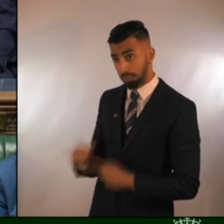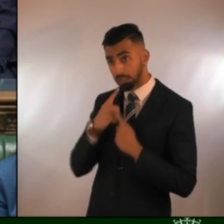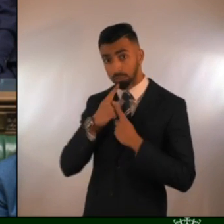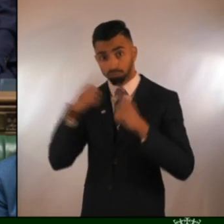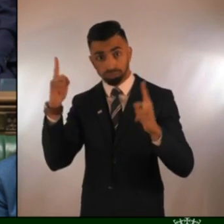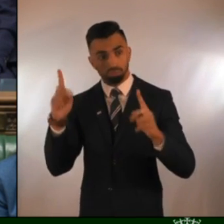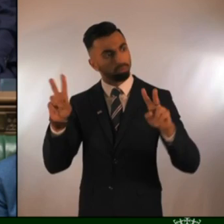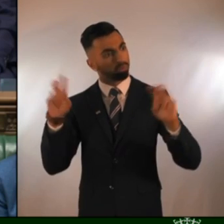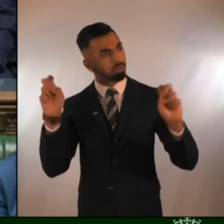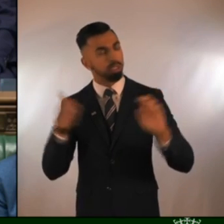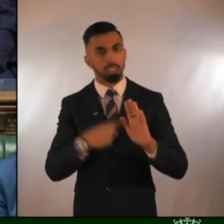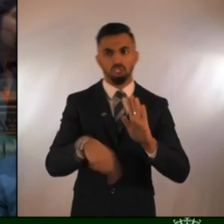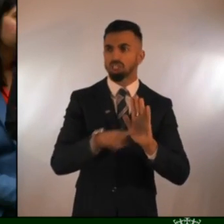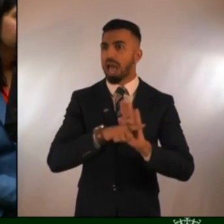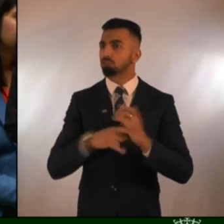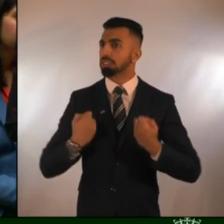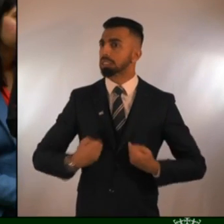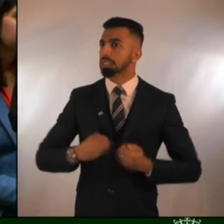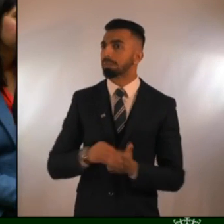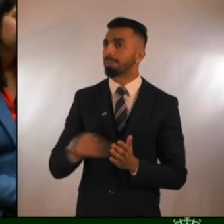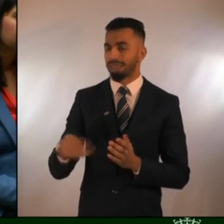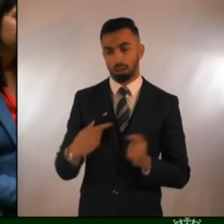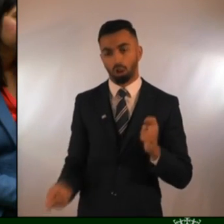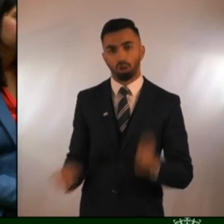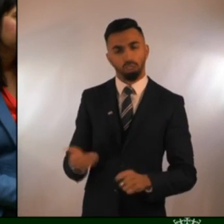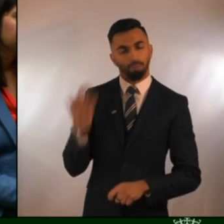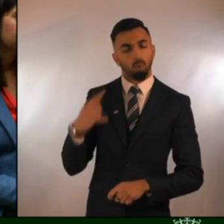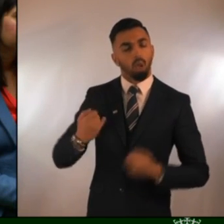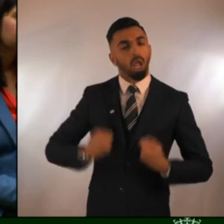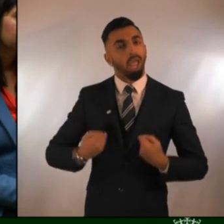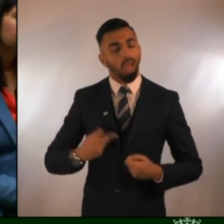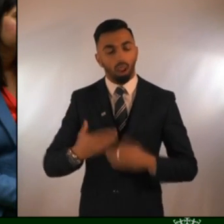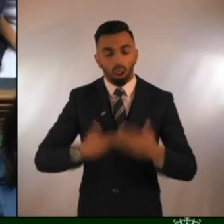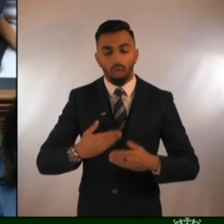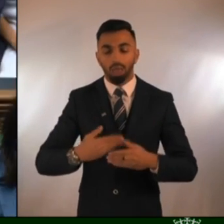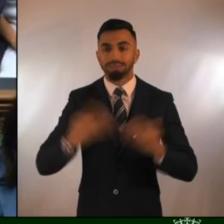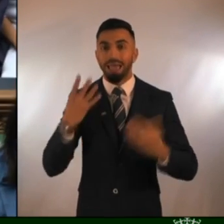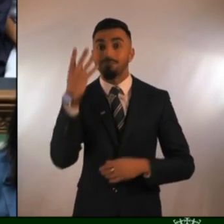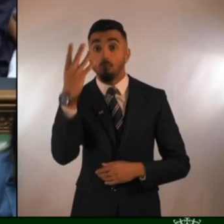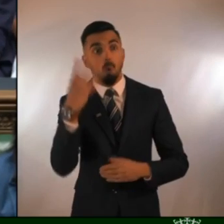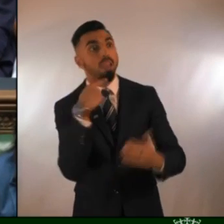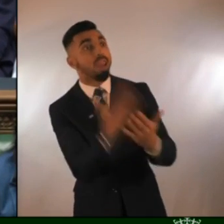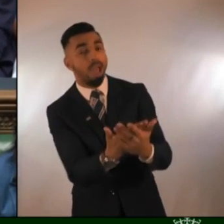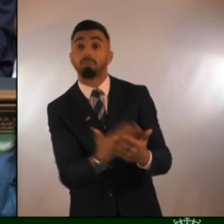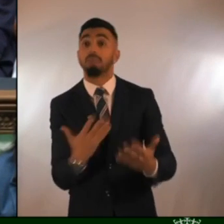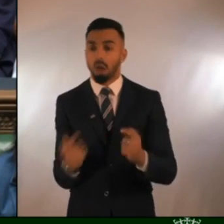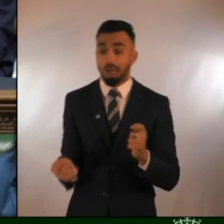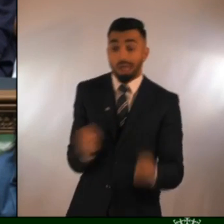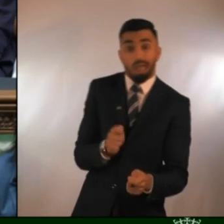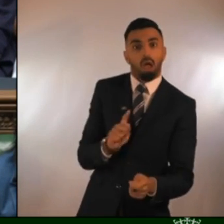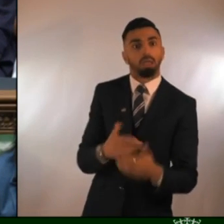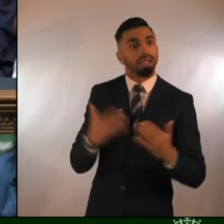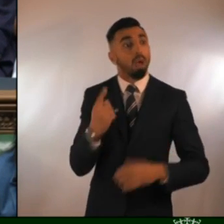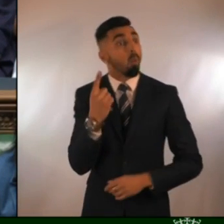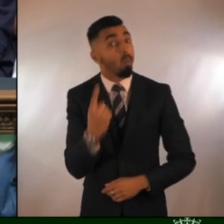be paid from day 1 rather than day 4. Today, with the assistance of my right honourable friend, the Work and Pensions